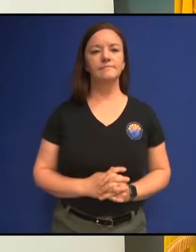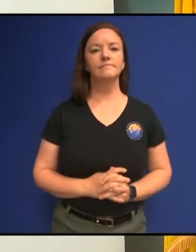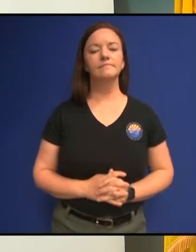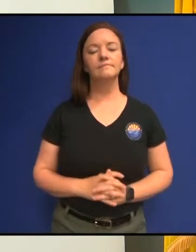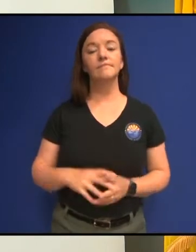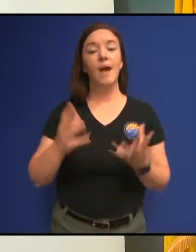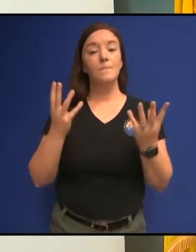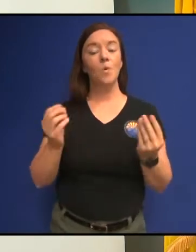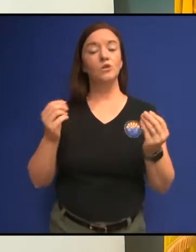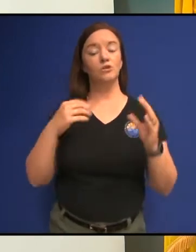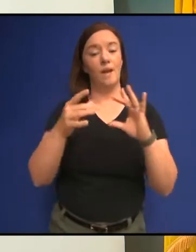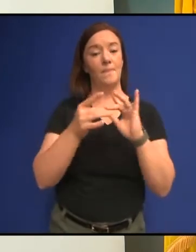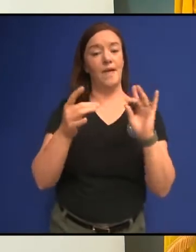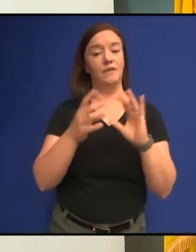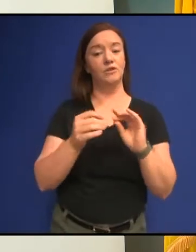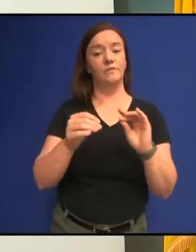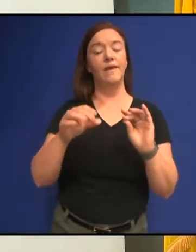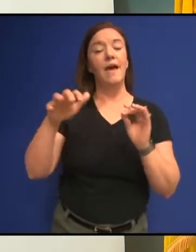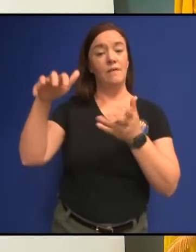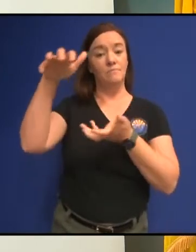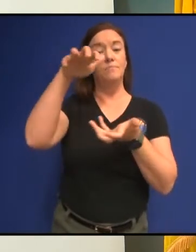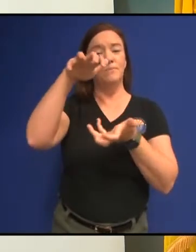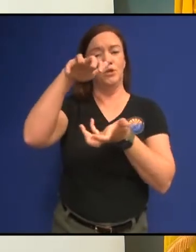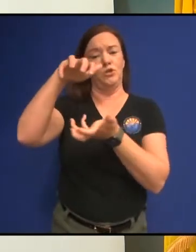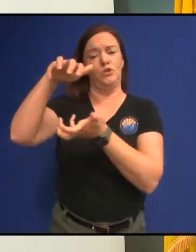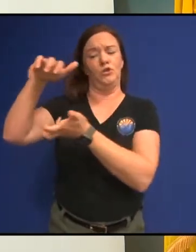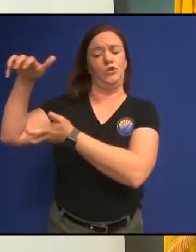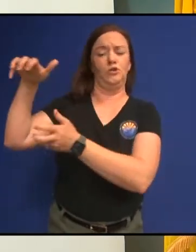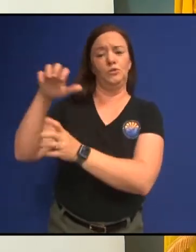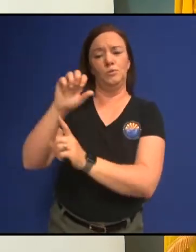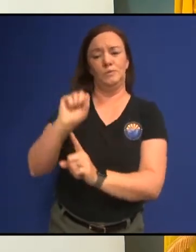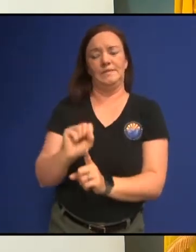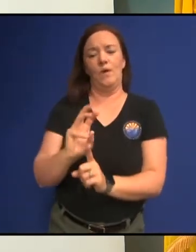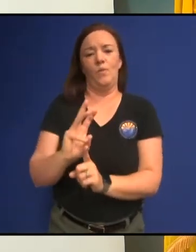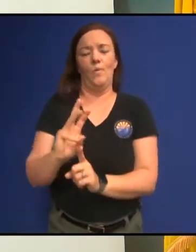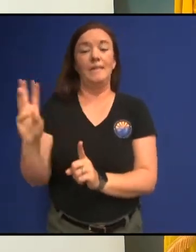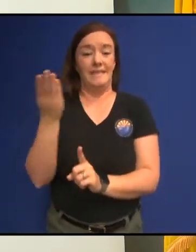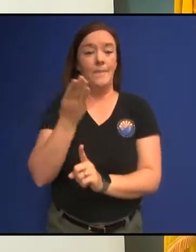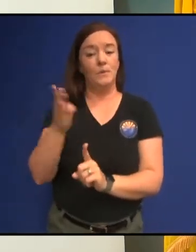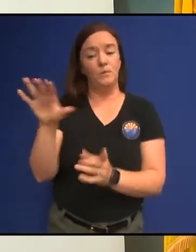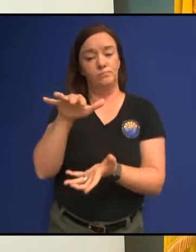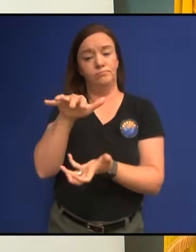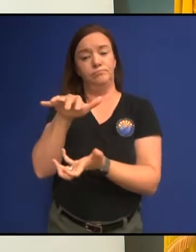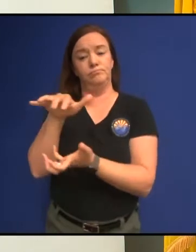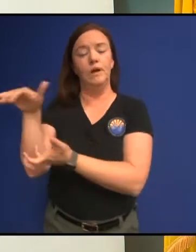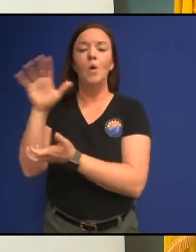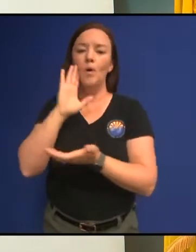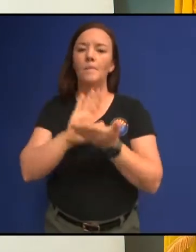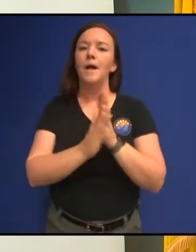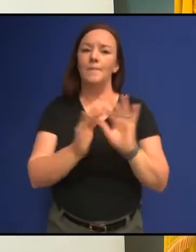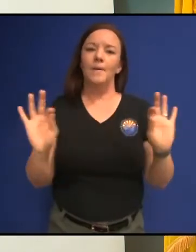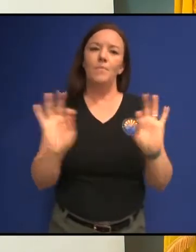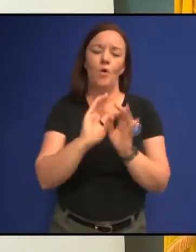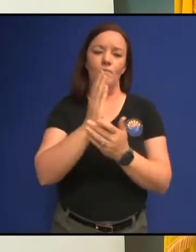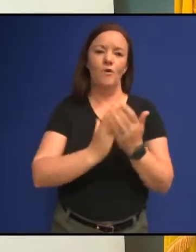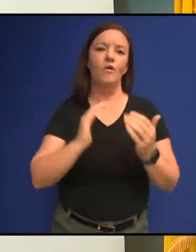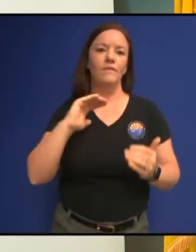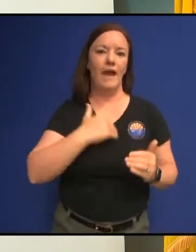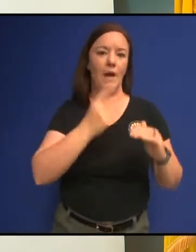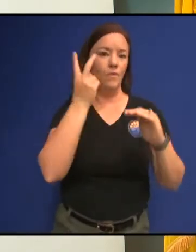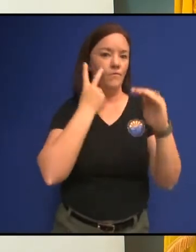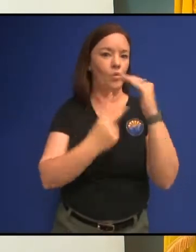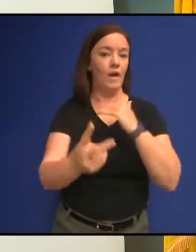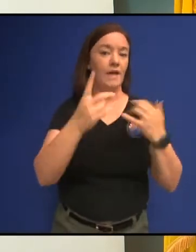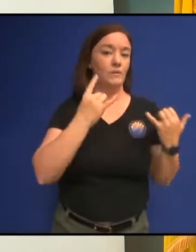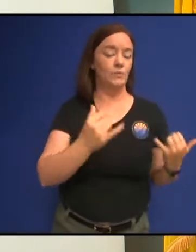pushed off to our southwest. You can see it there in the blue. And that's going to become an important part of our forecast as we head into today